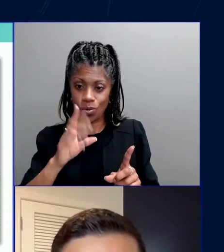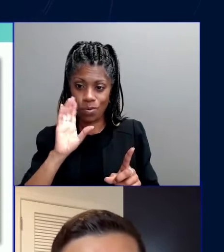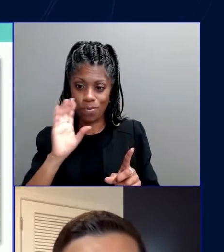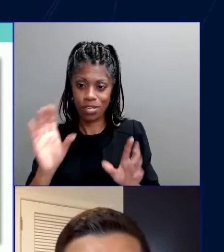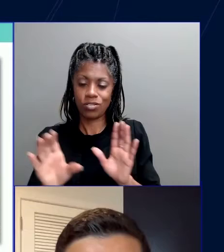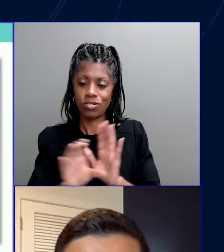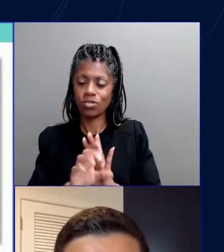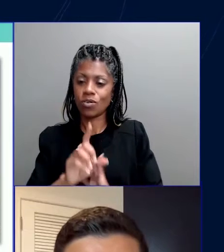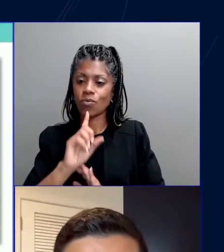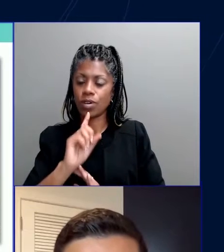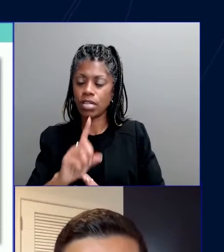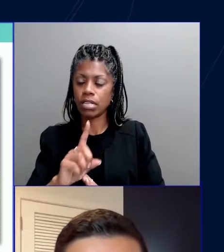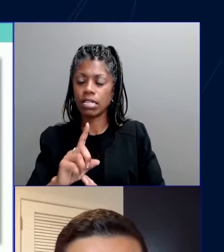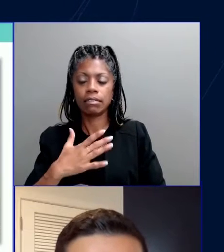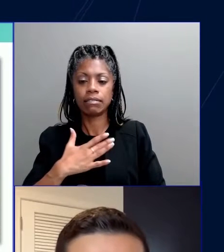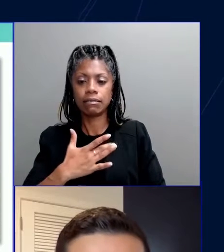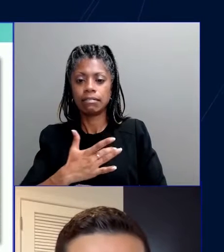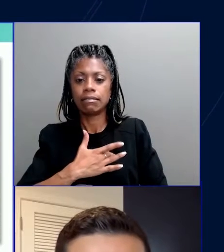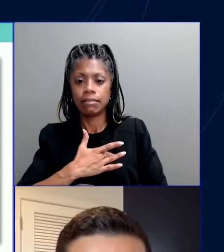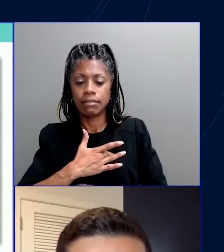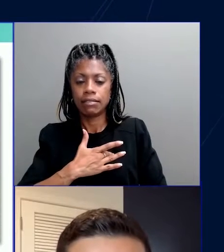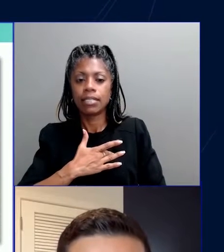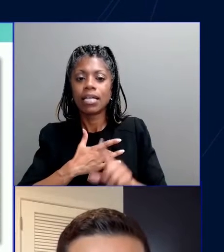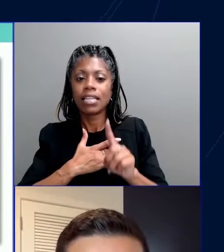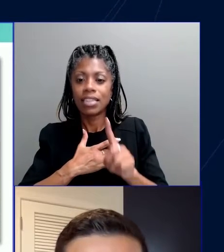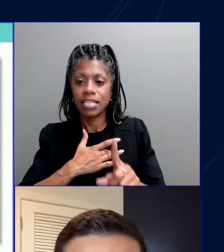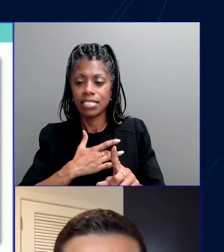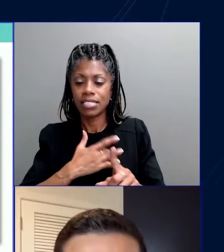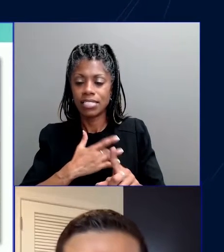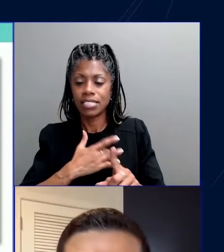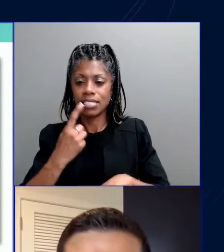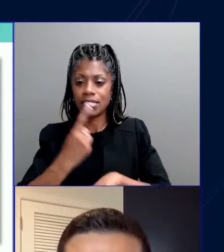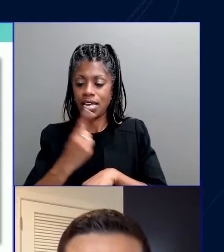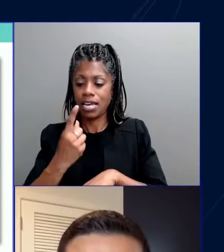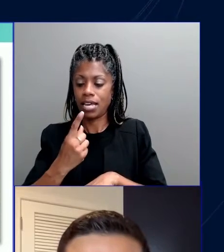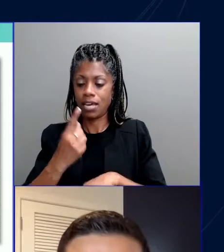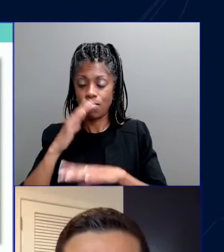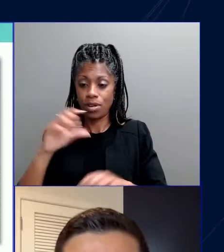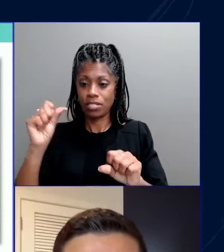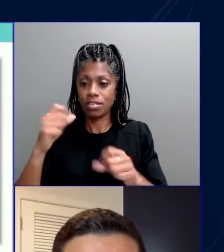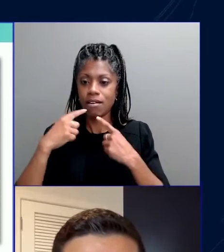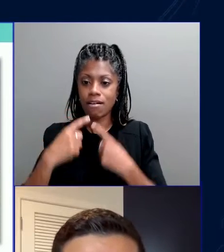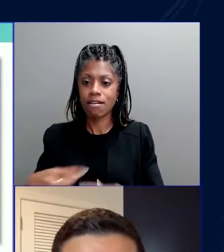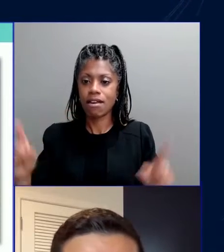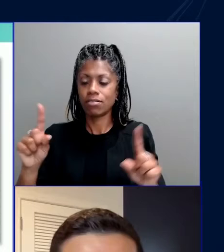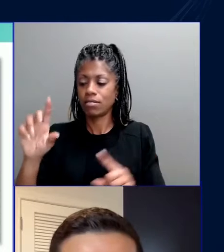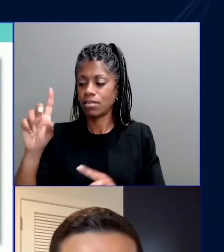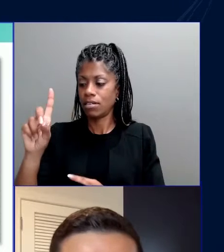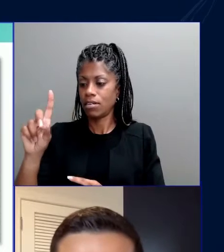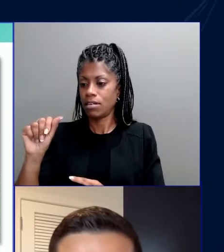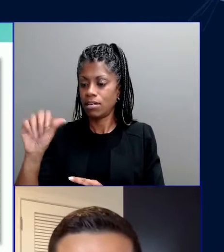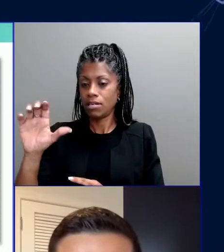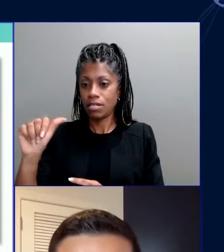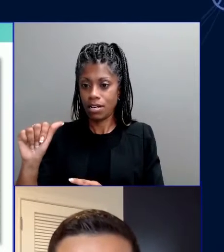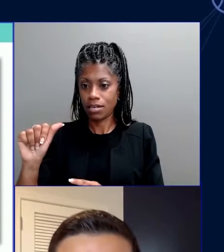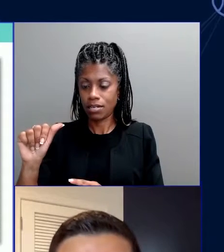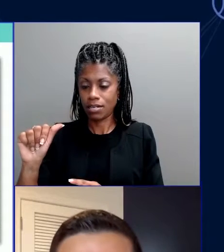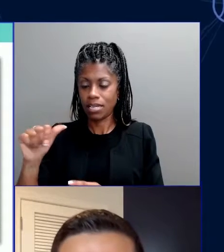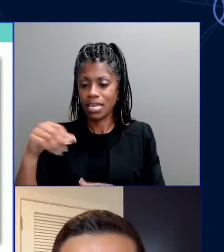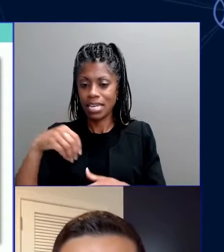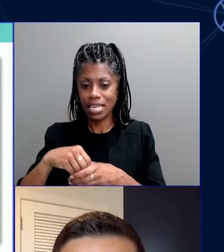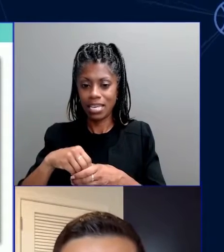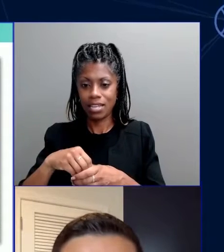Obama announced DACA in the Rose Garden. And I want to share that the story of DACA doesn't begin here.